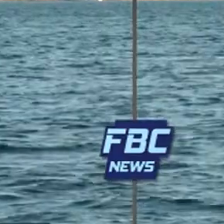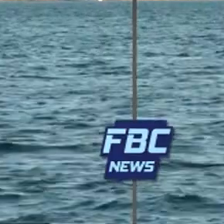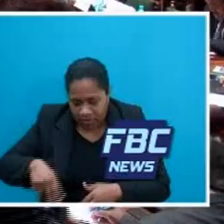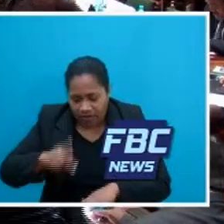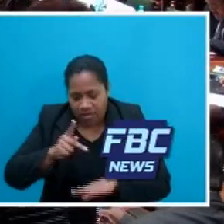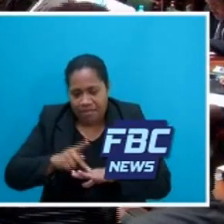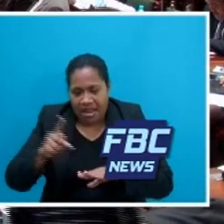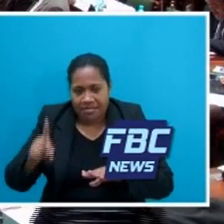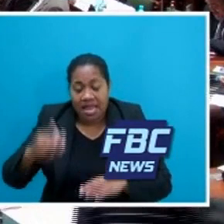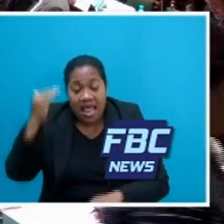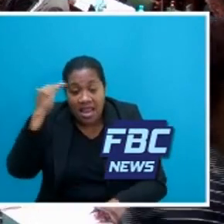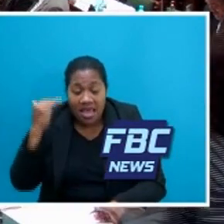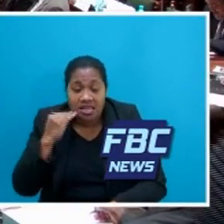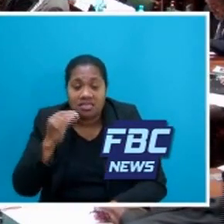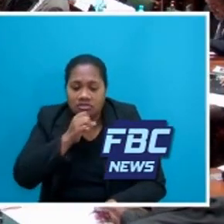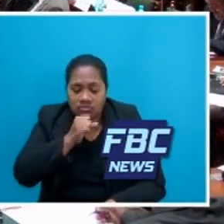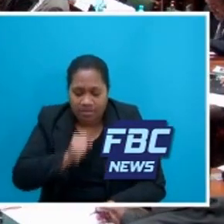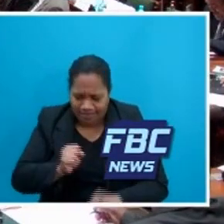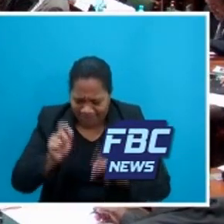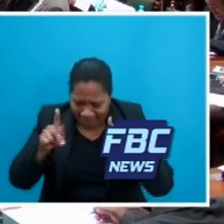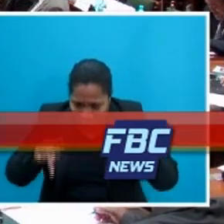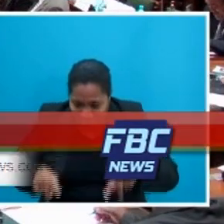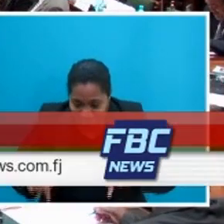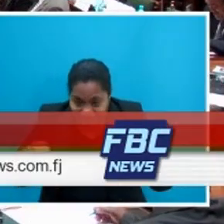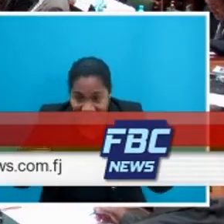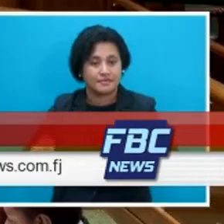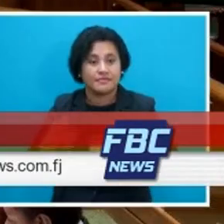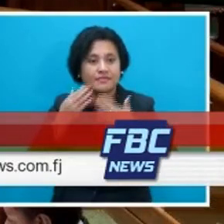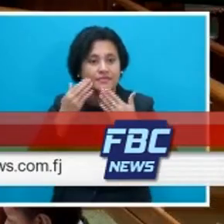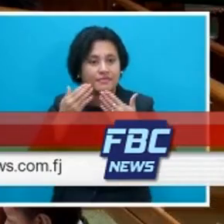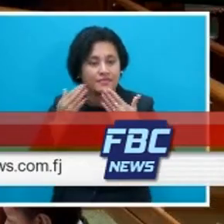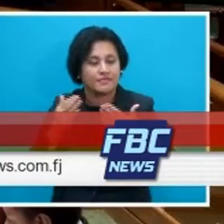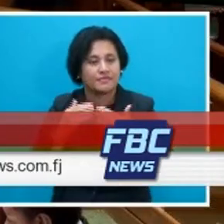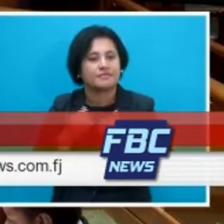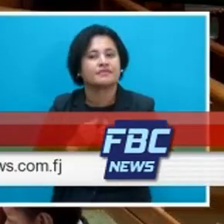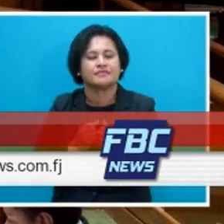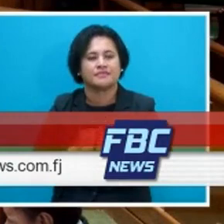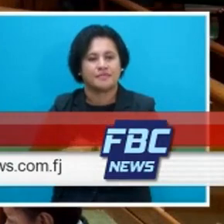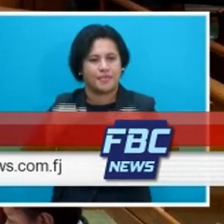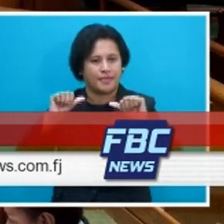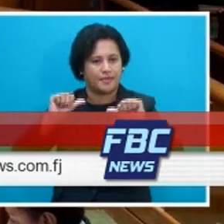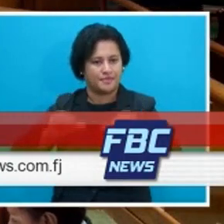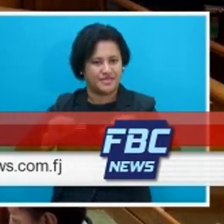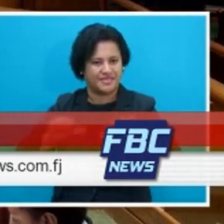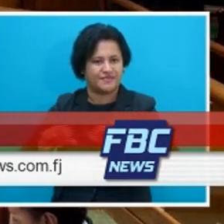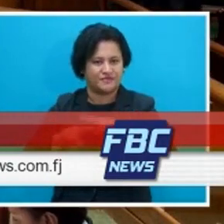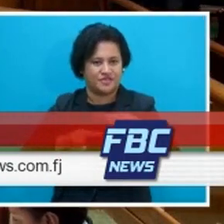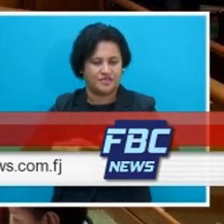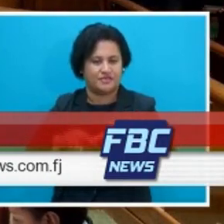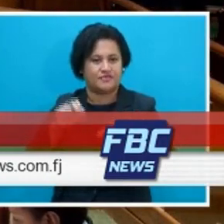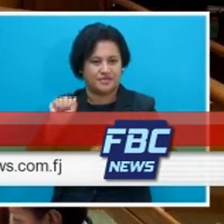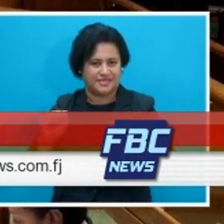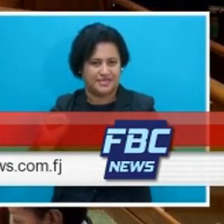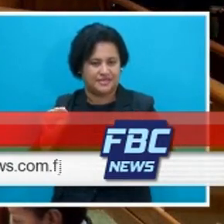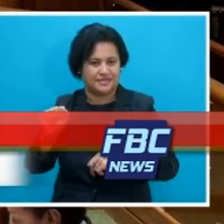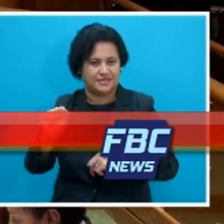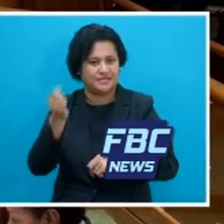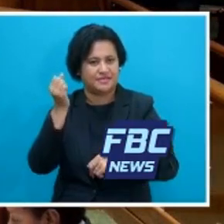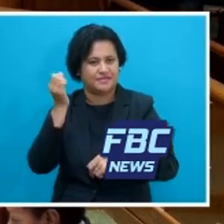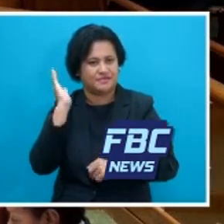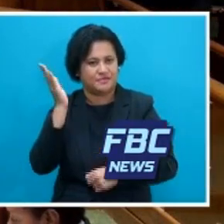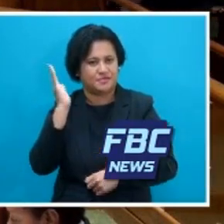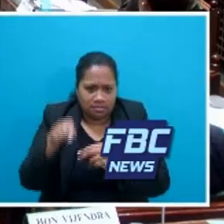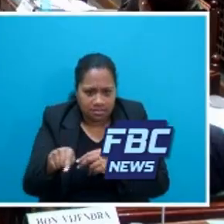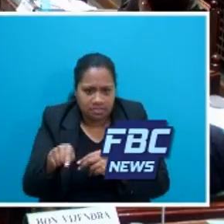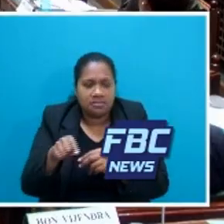reports. The Prime Minister's address focused on nation building, growth and serving the needs of young Fijians, the